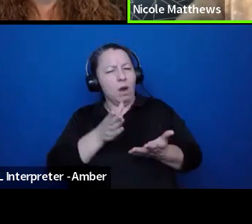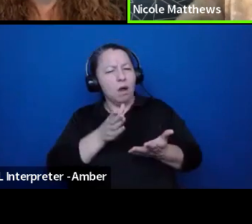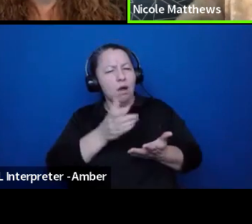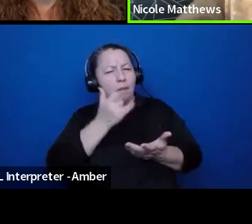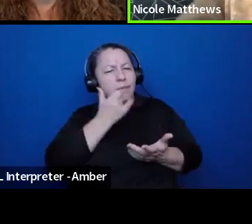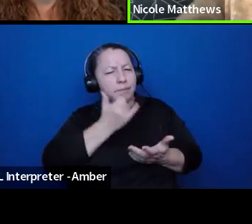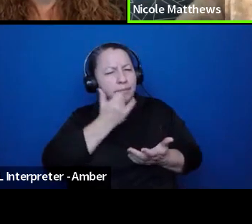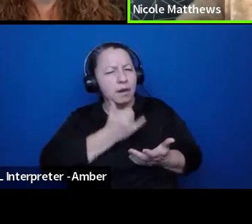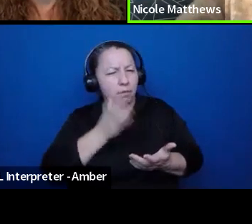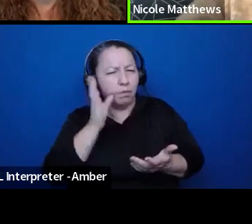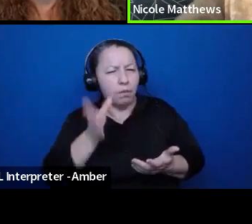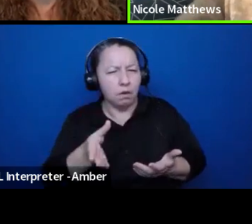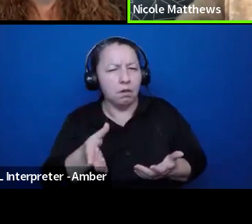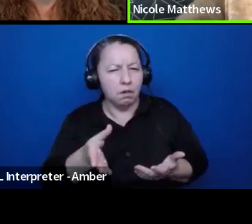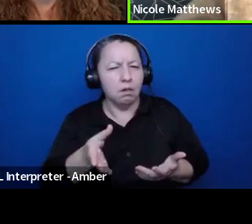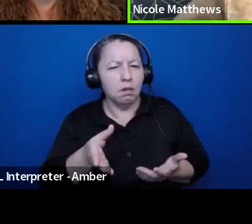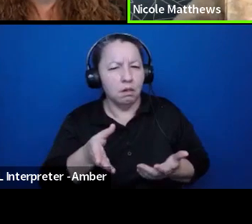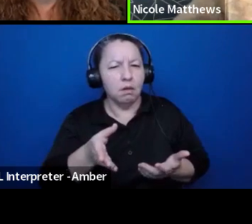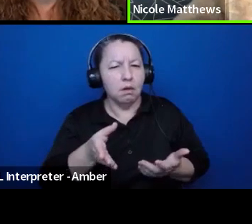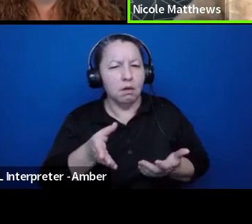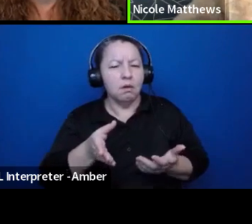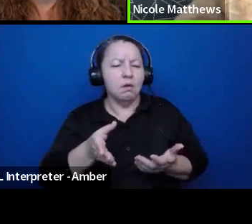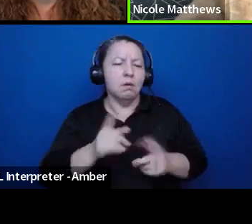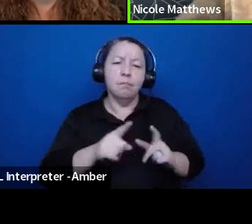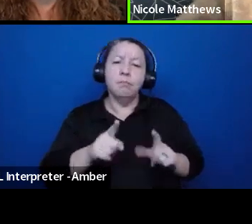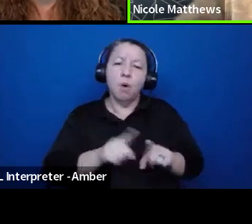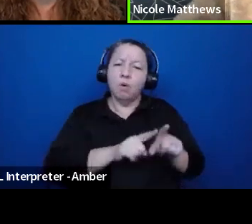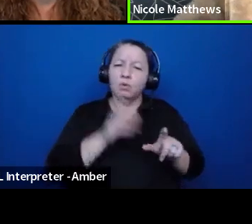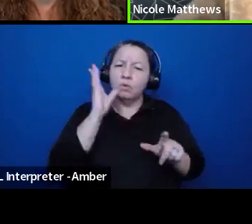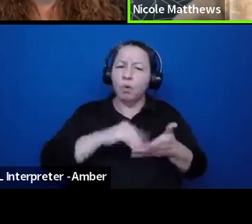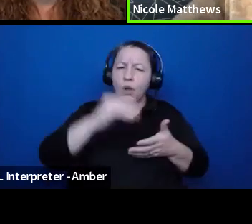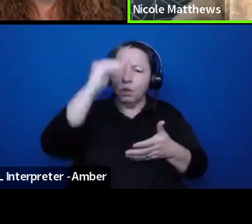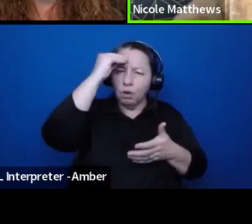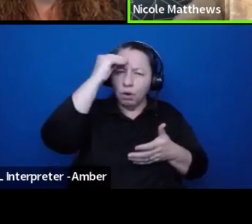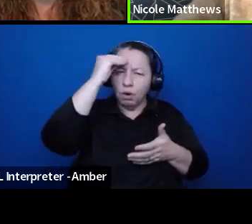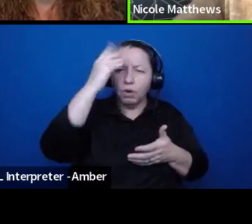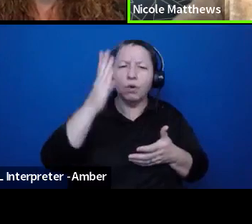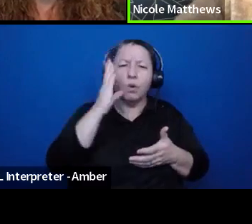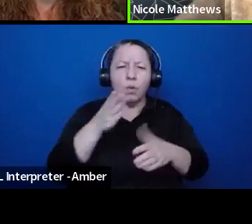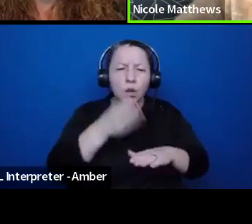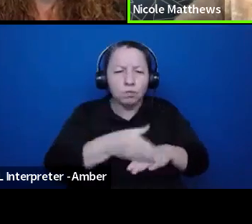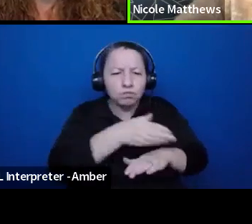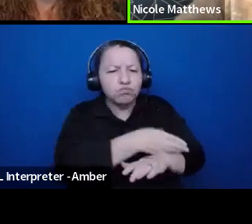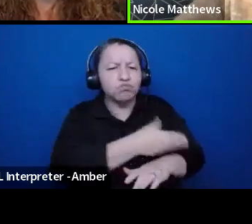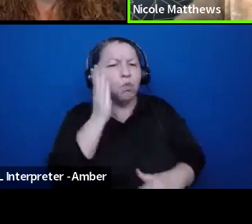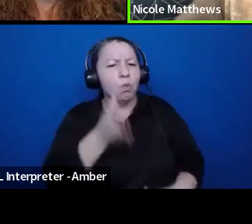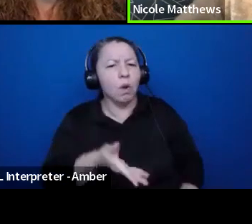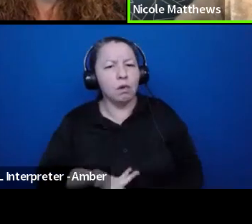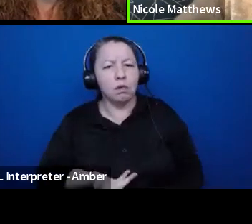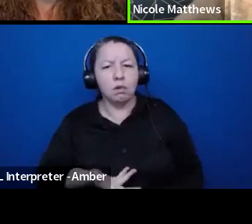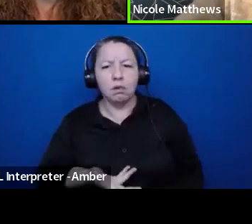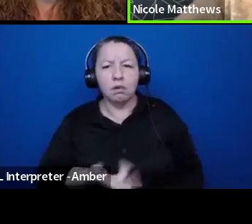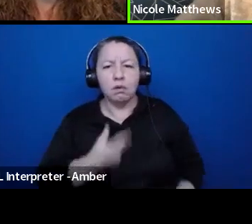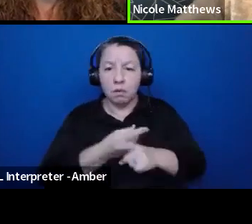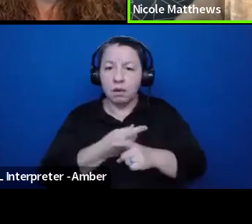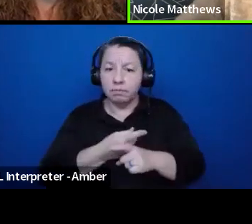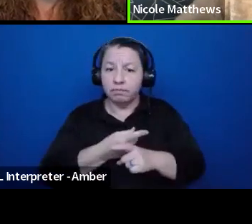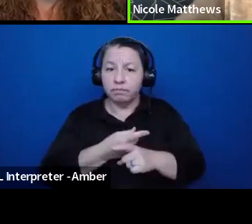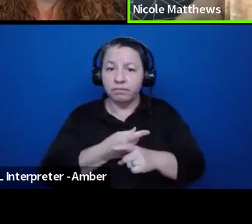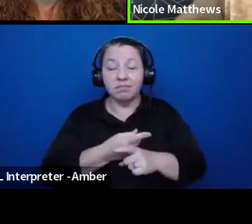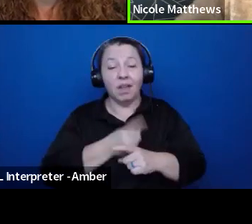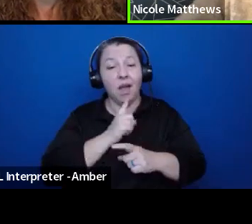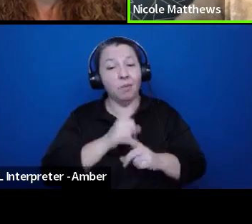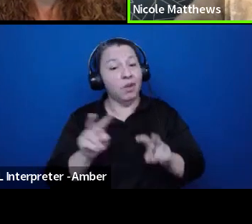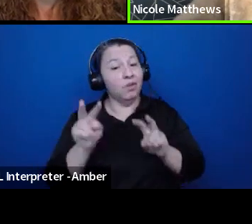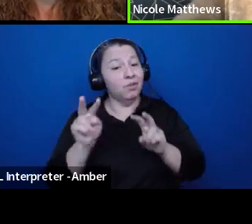and then we're going to learn from them and do better, right? And I look forward to a lot more conversations